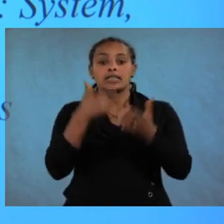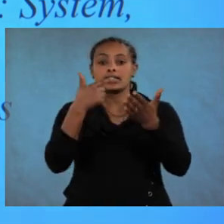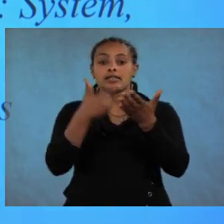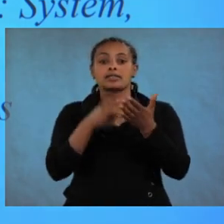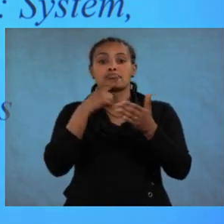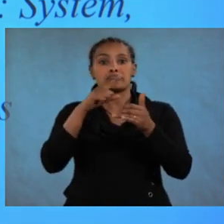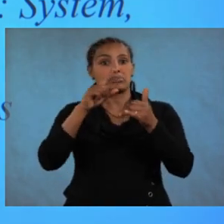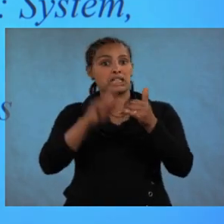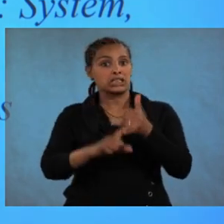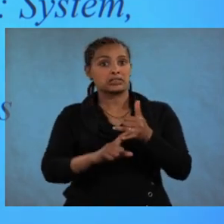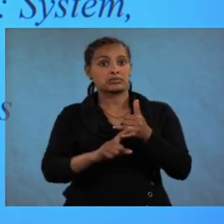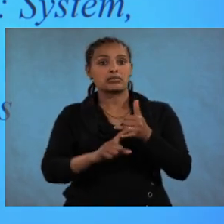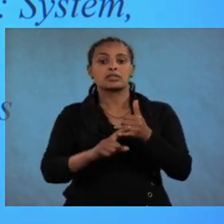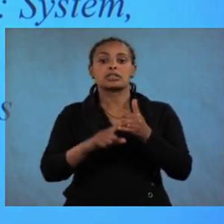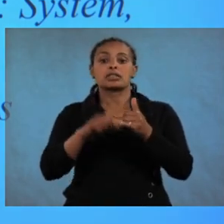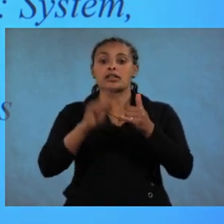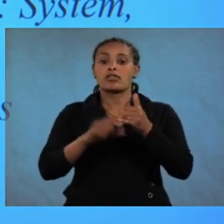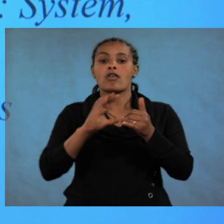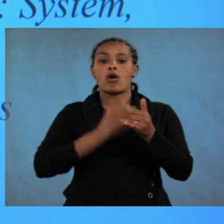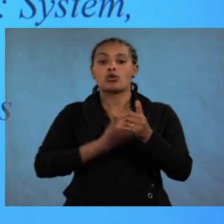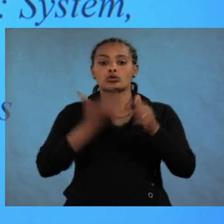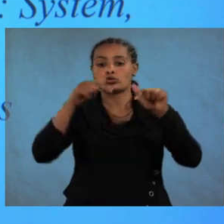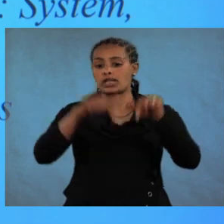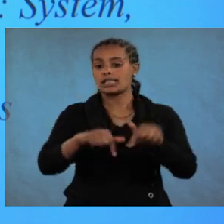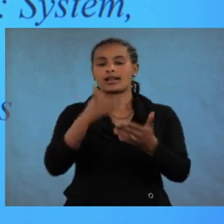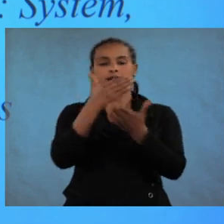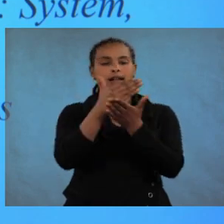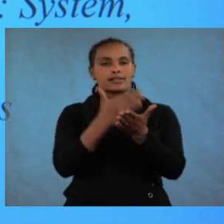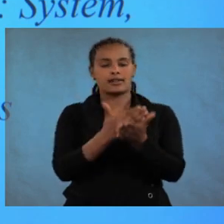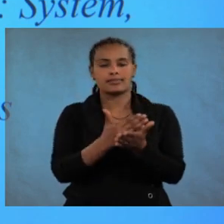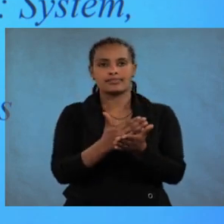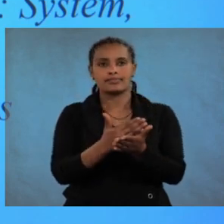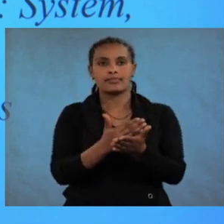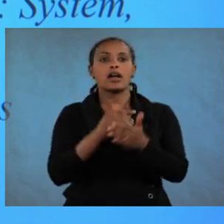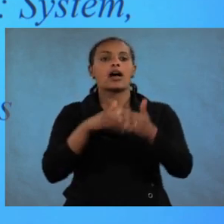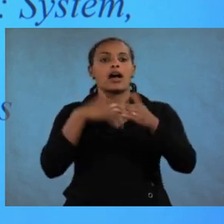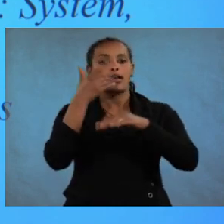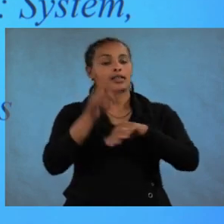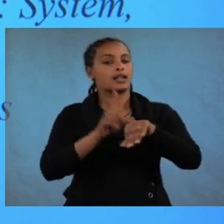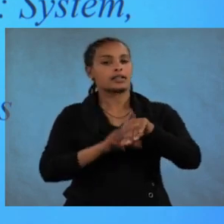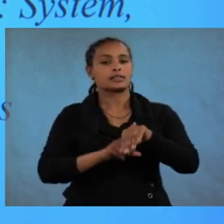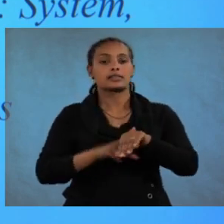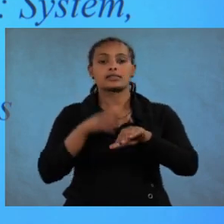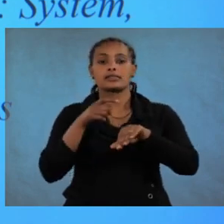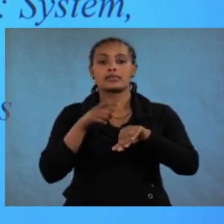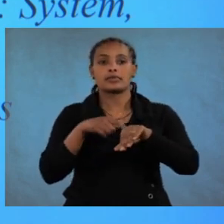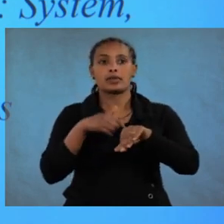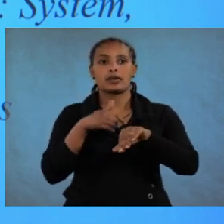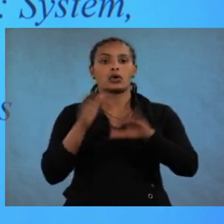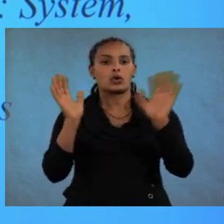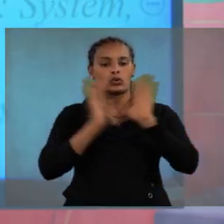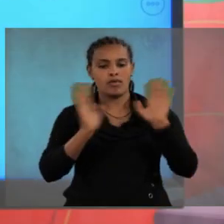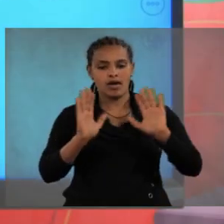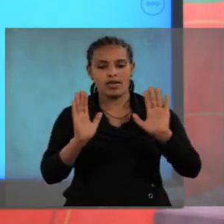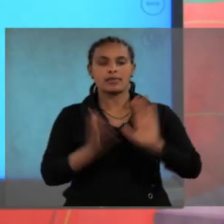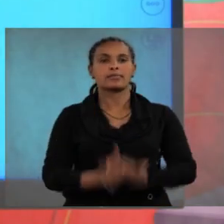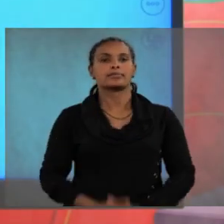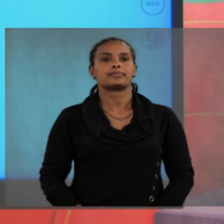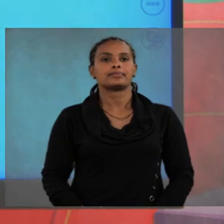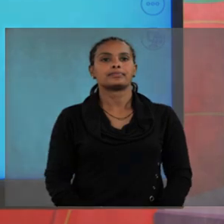This brings us to the end of our today's lesson. Until next time, goodbye.